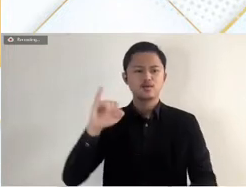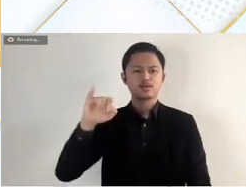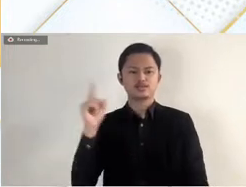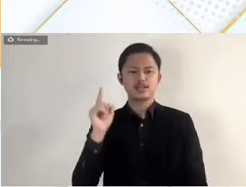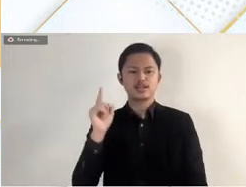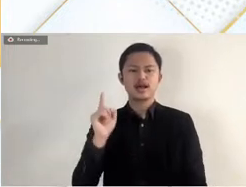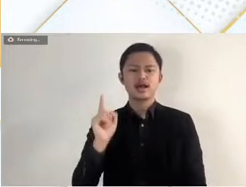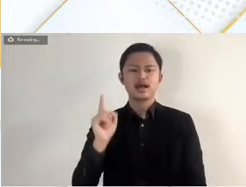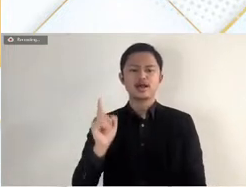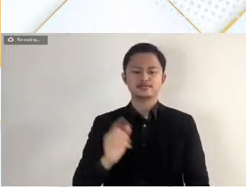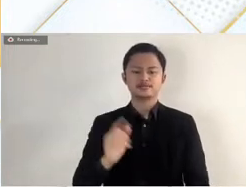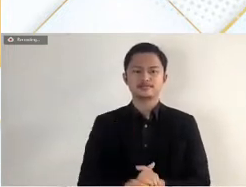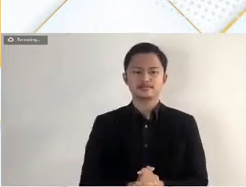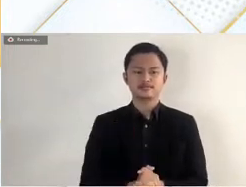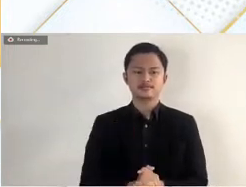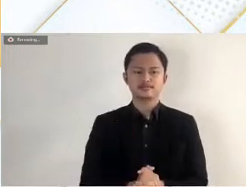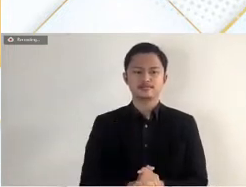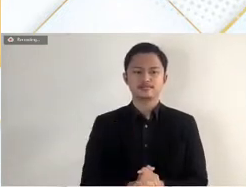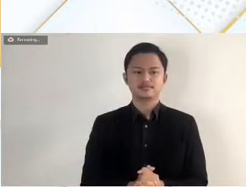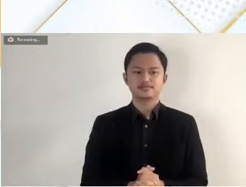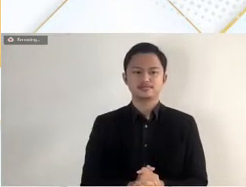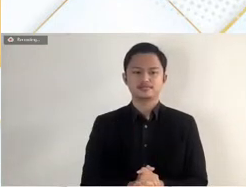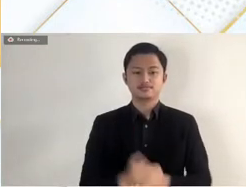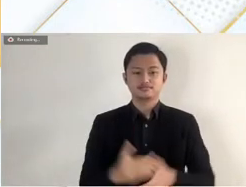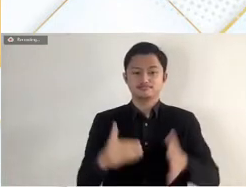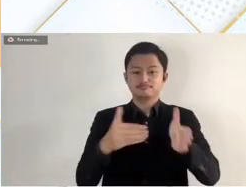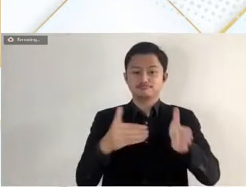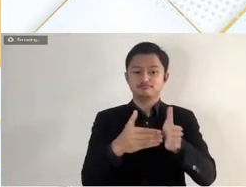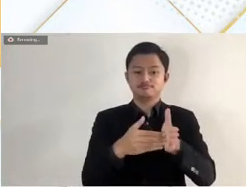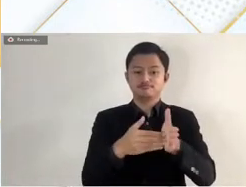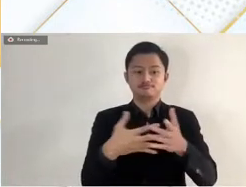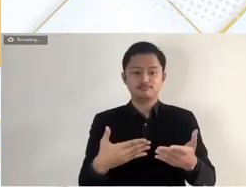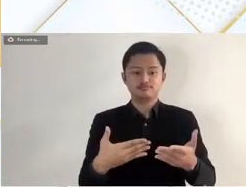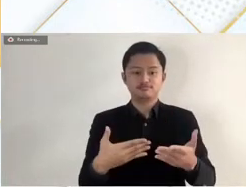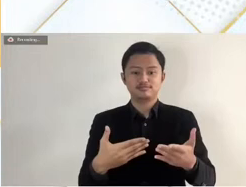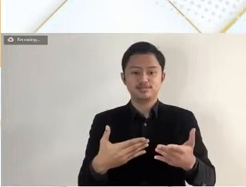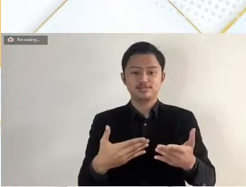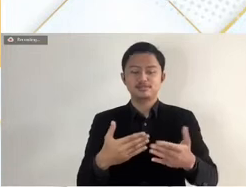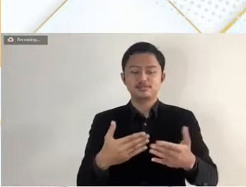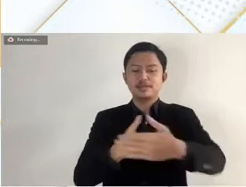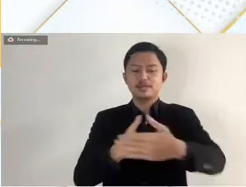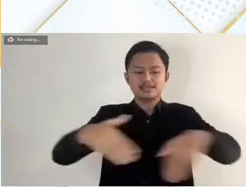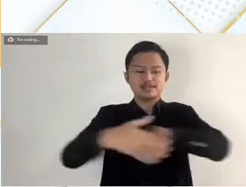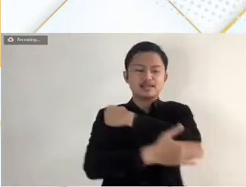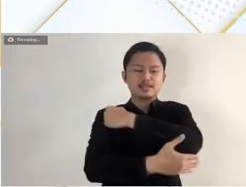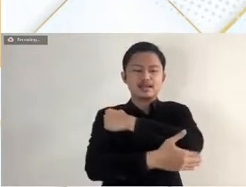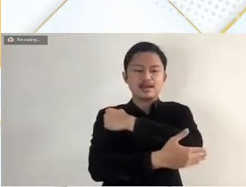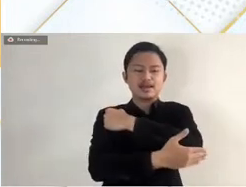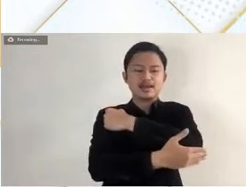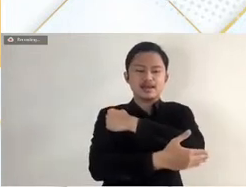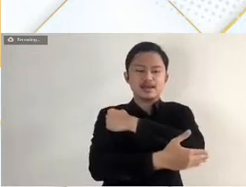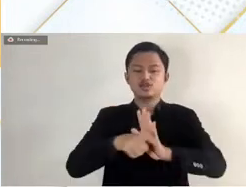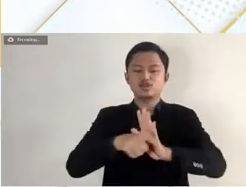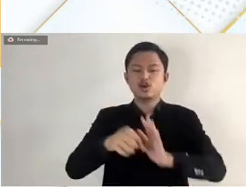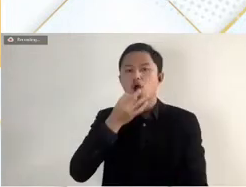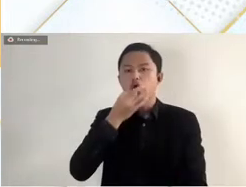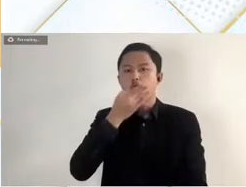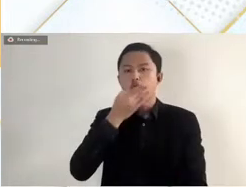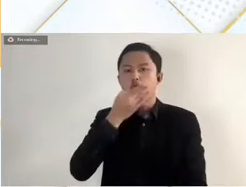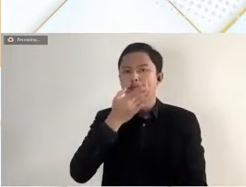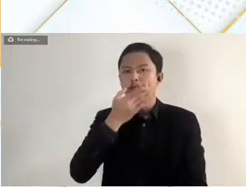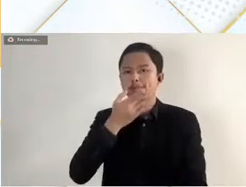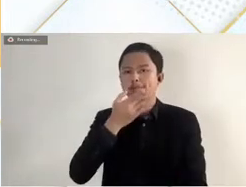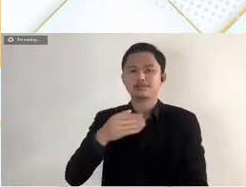addressing non-traditional security challenges with cross-border nature, such as illegal drugs, trade,